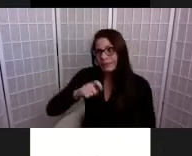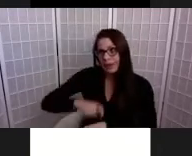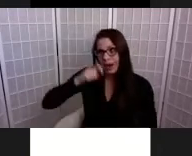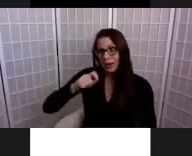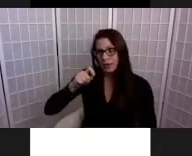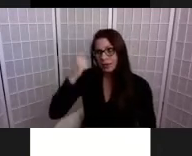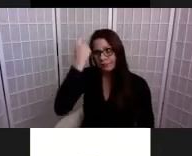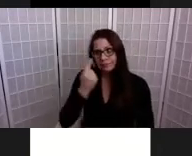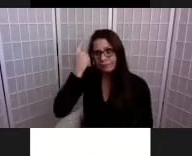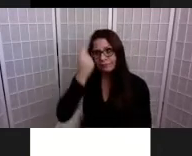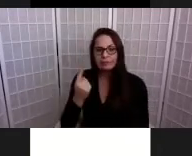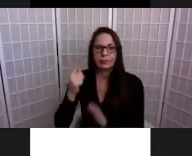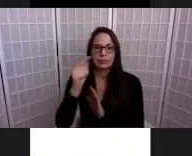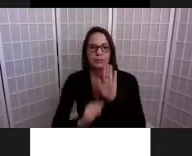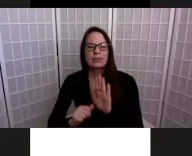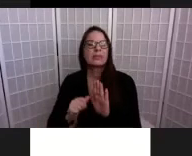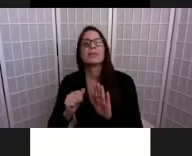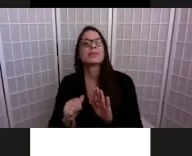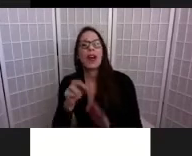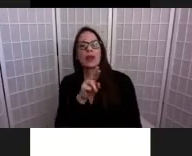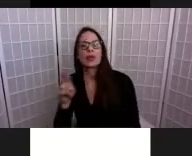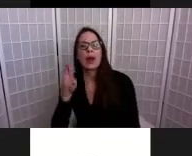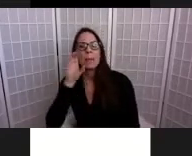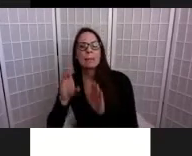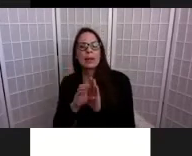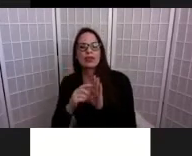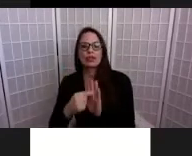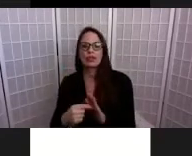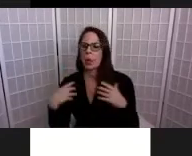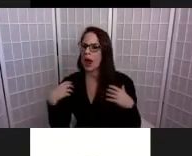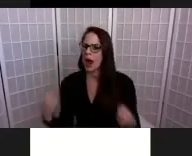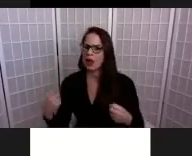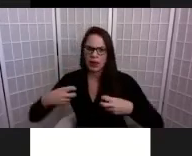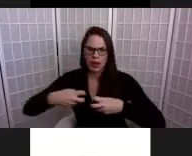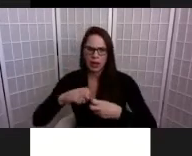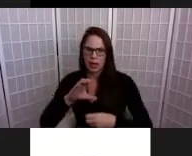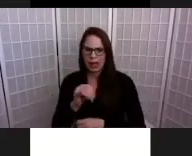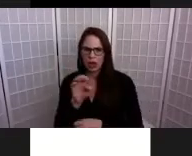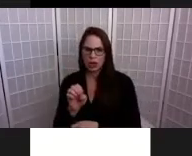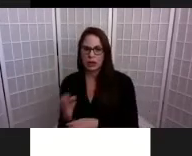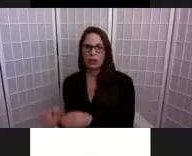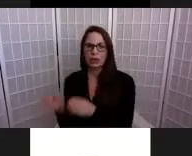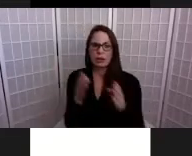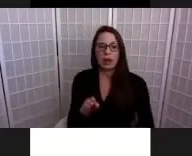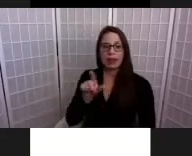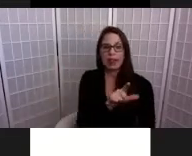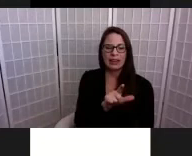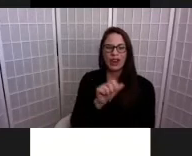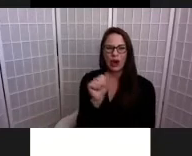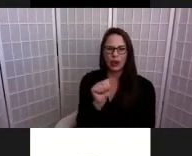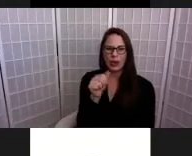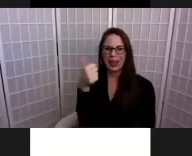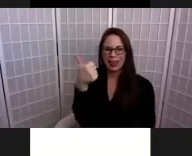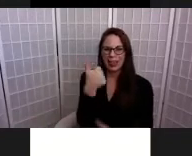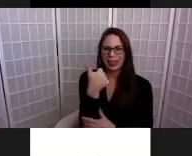right, which shows, again, the normal joints. This is a normal x-ray, healthy cartilage. On the left, an arthritic thumb. And the